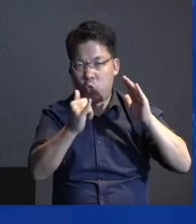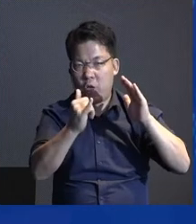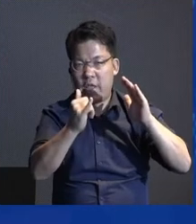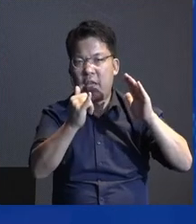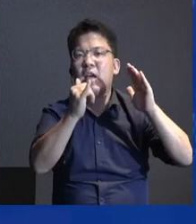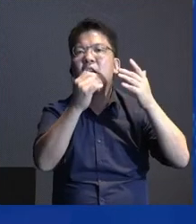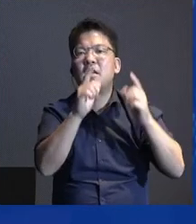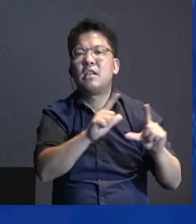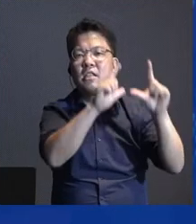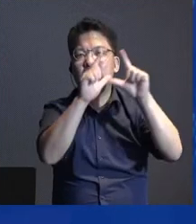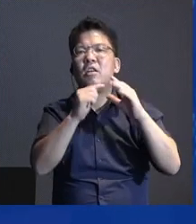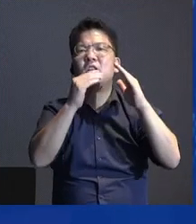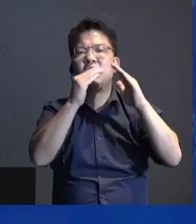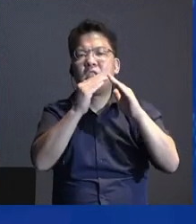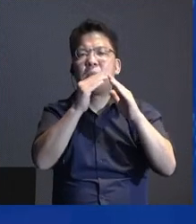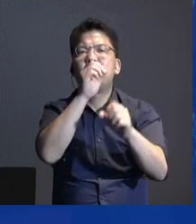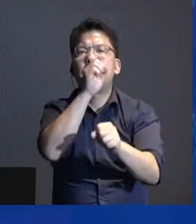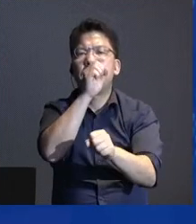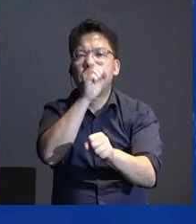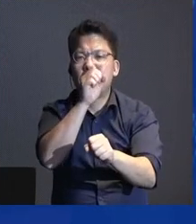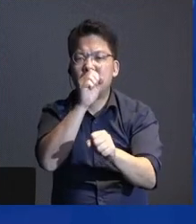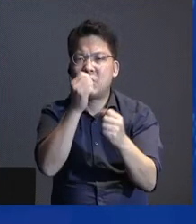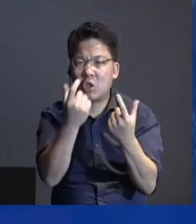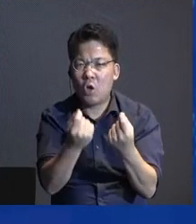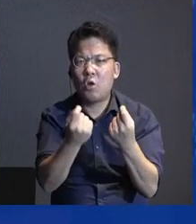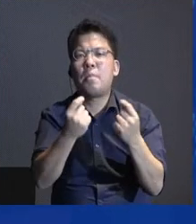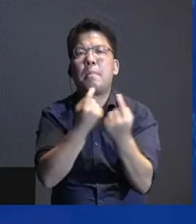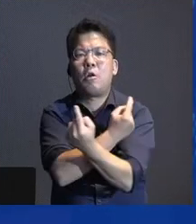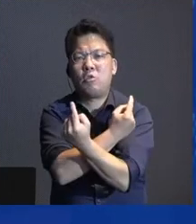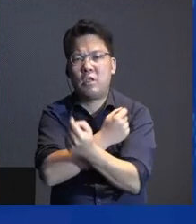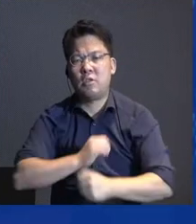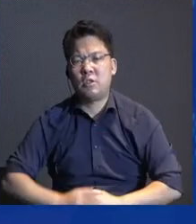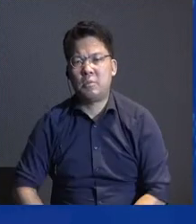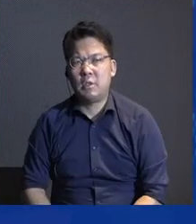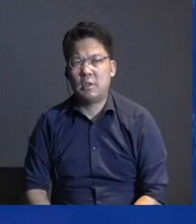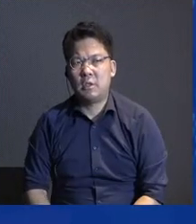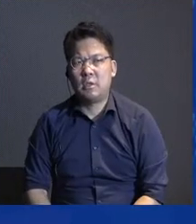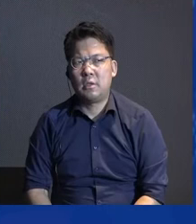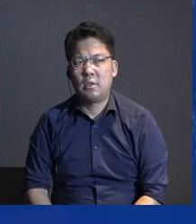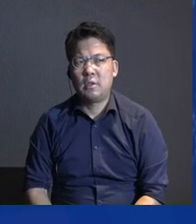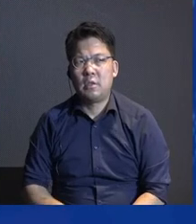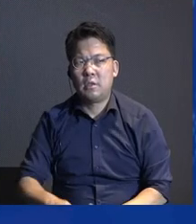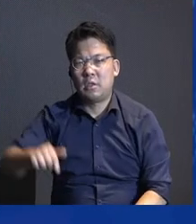our company member, will explain our project.